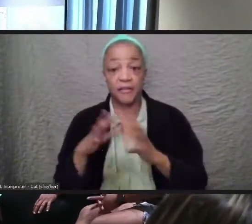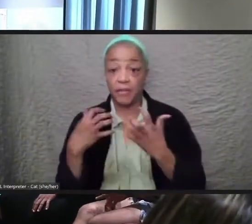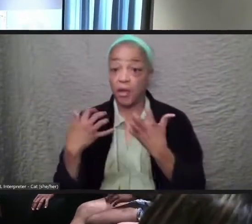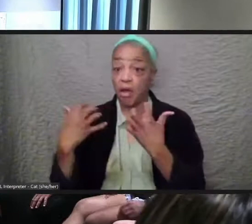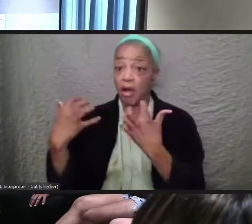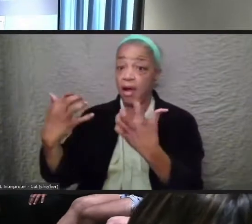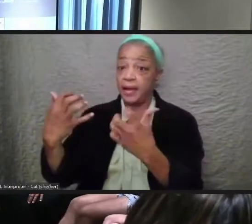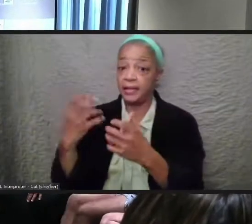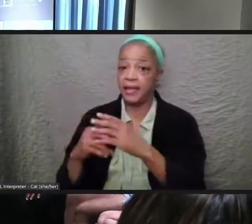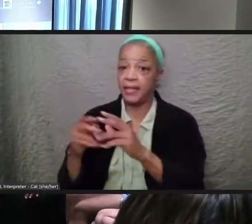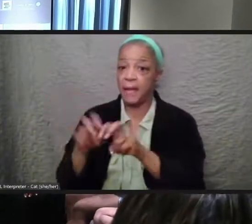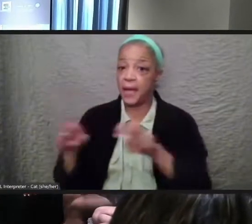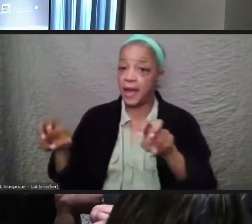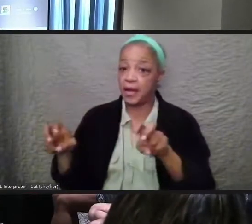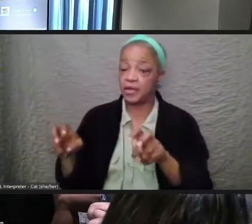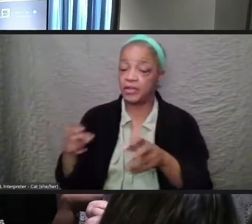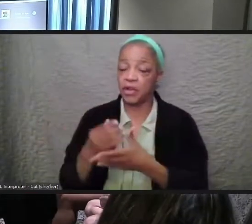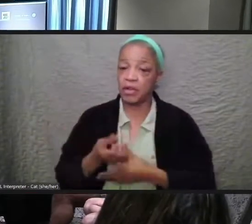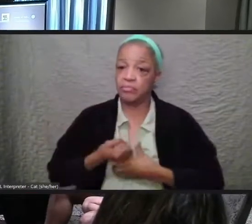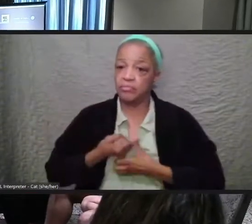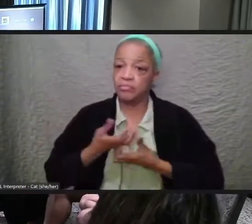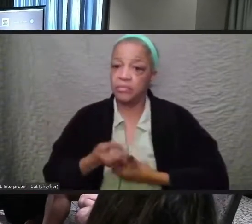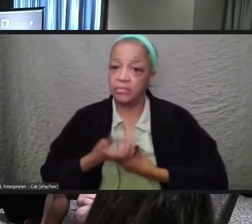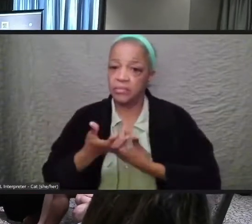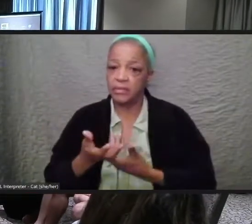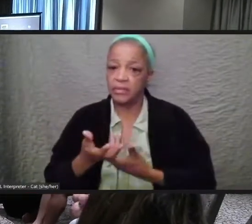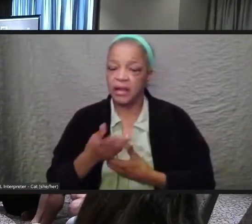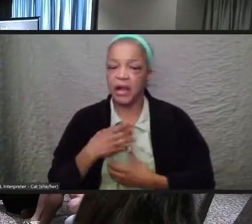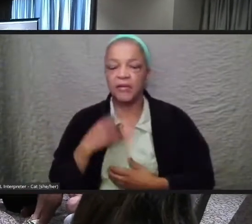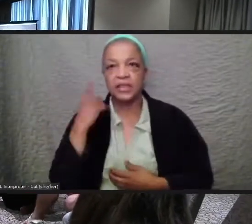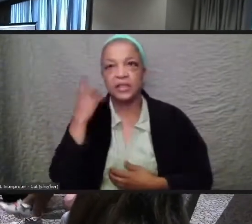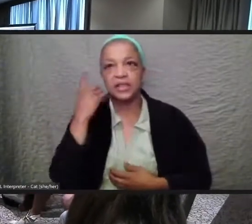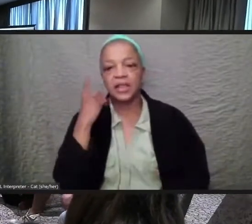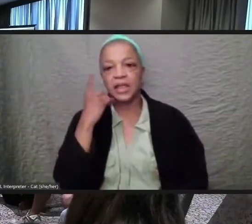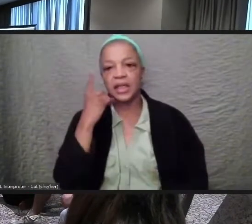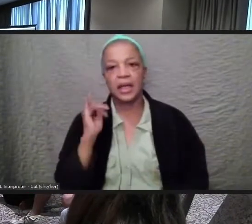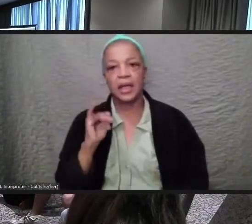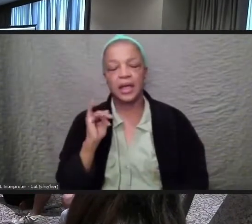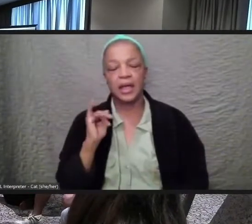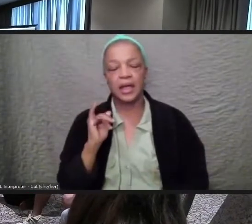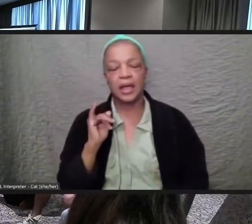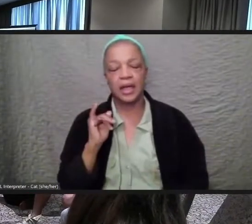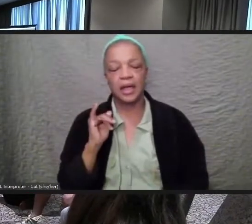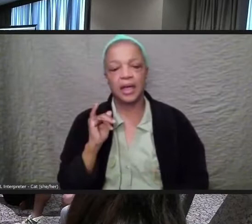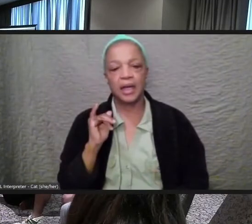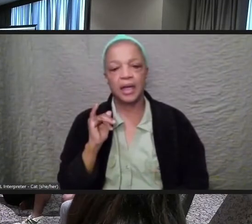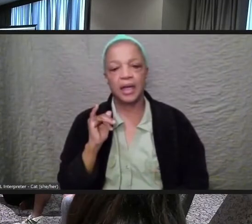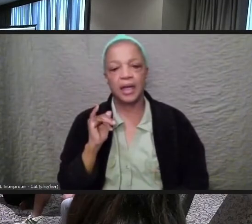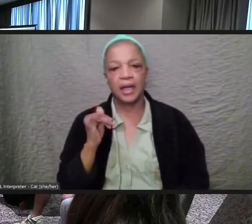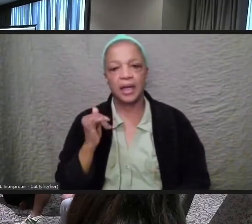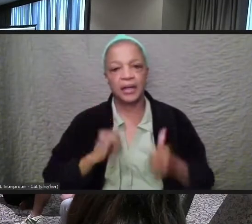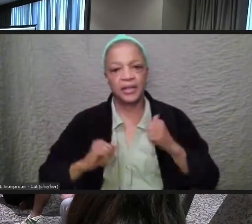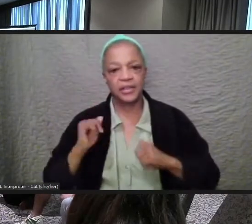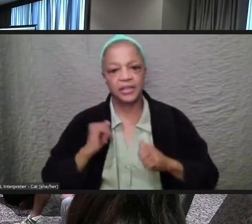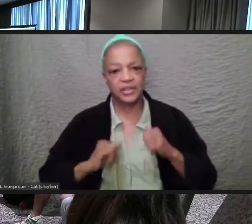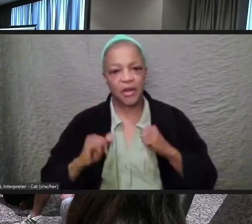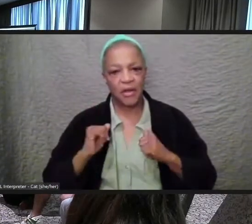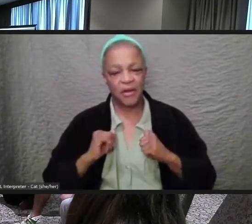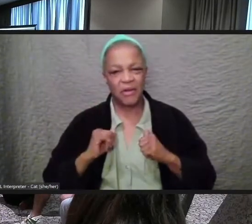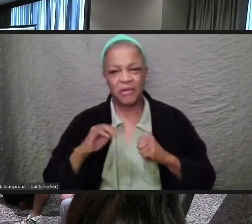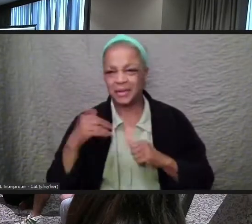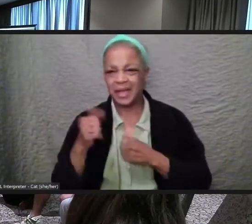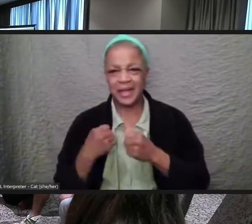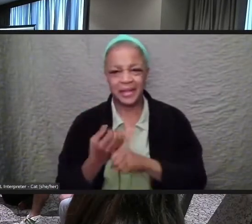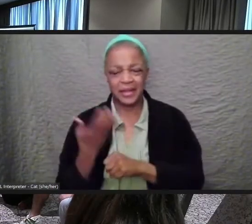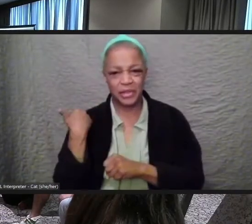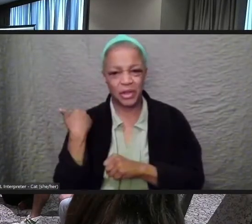audience and everybody on the panel, yeah, I just kept thinking about a production that I had like 10